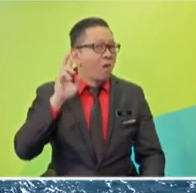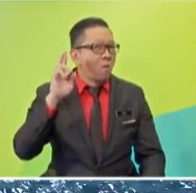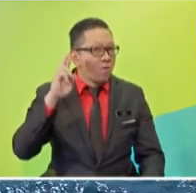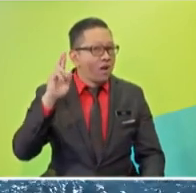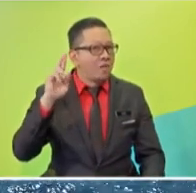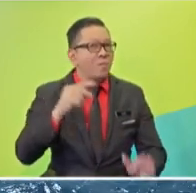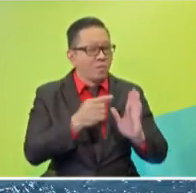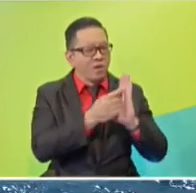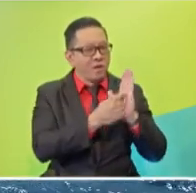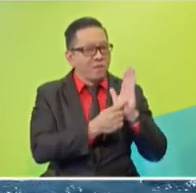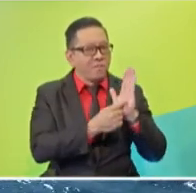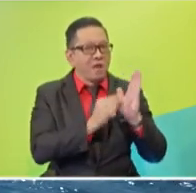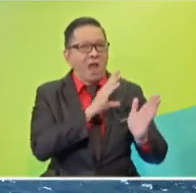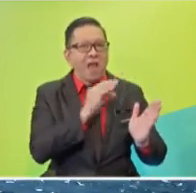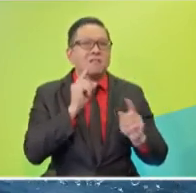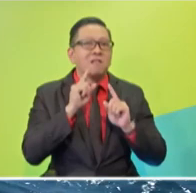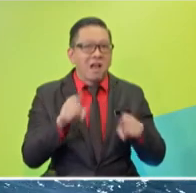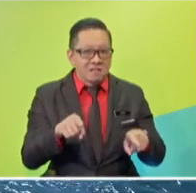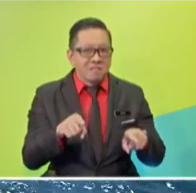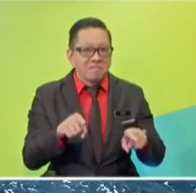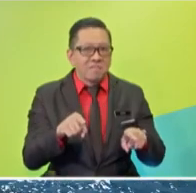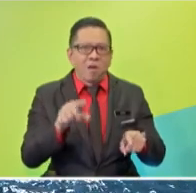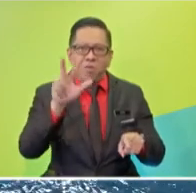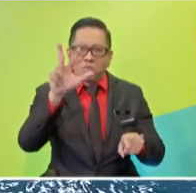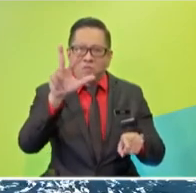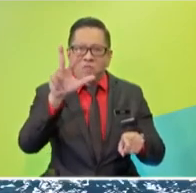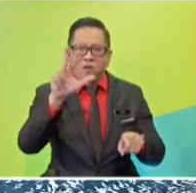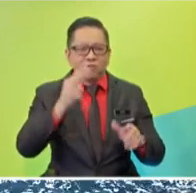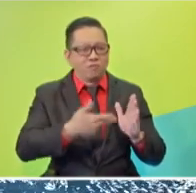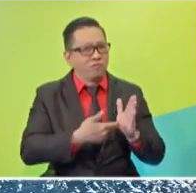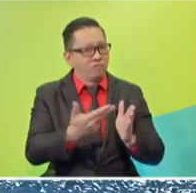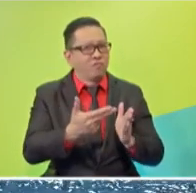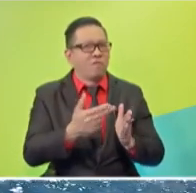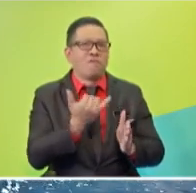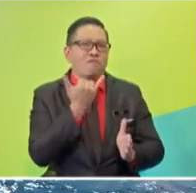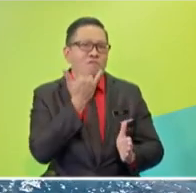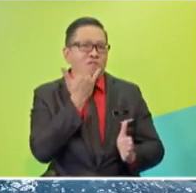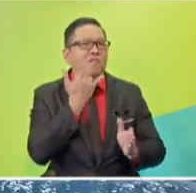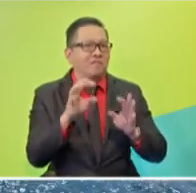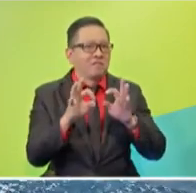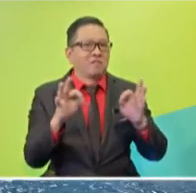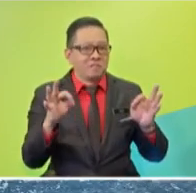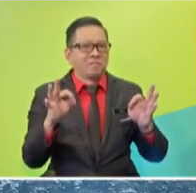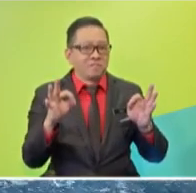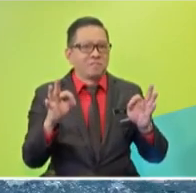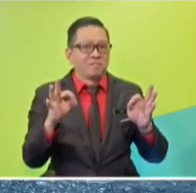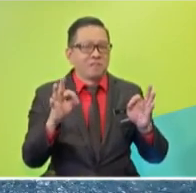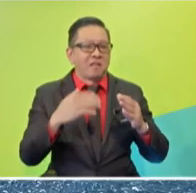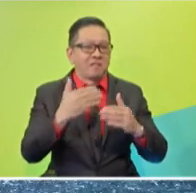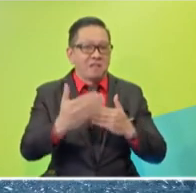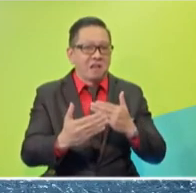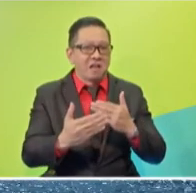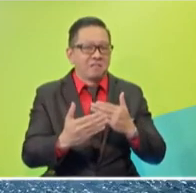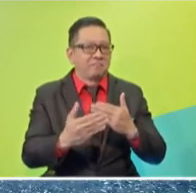program and answer at least three true or false statements correctly. And next, they're going